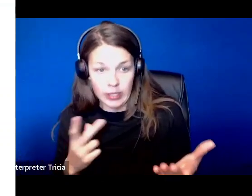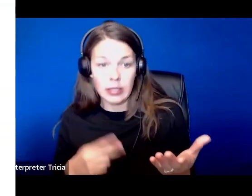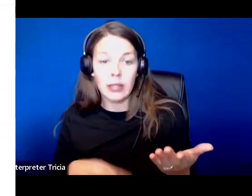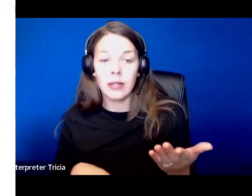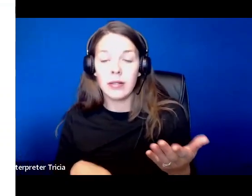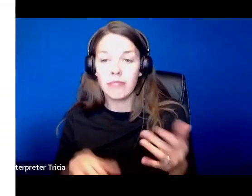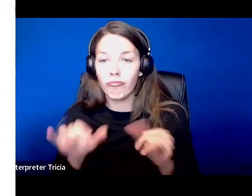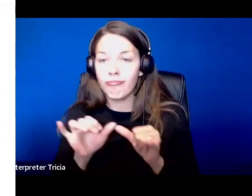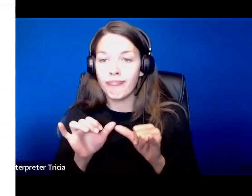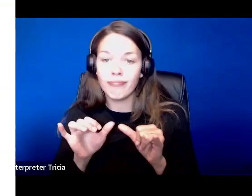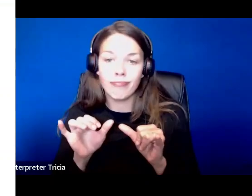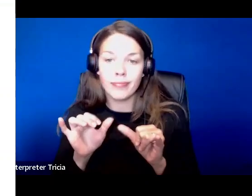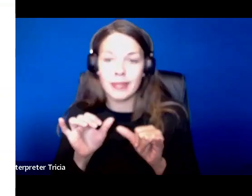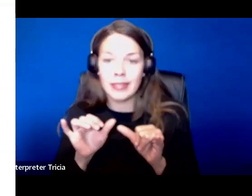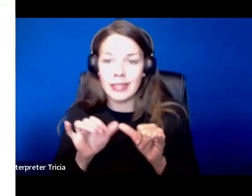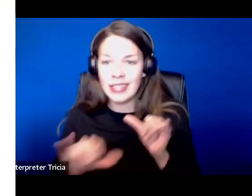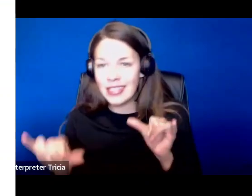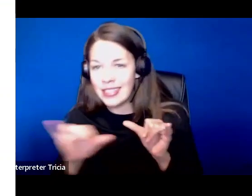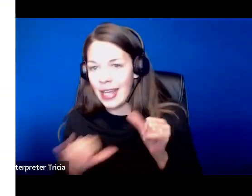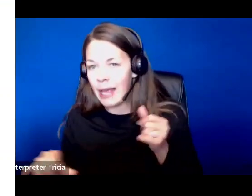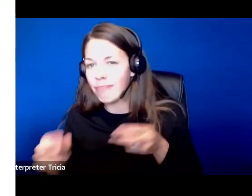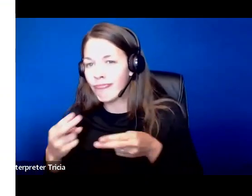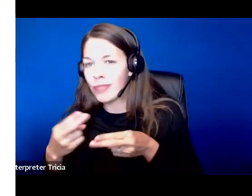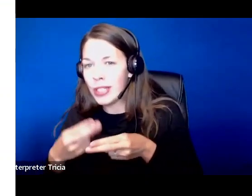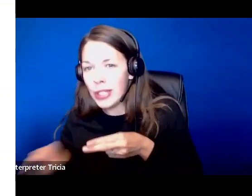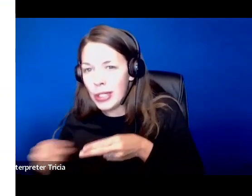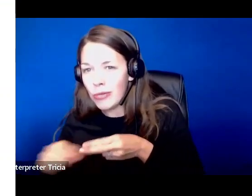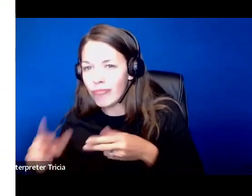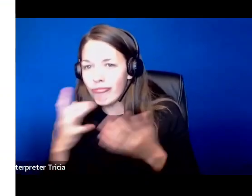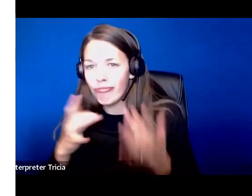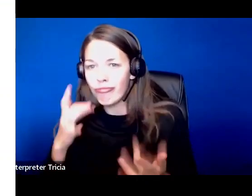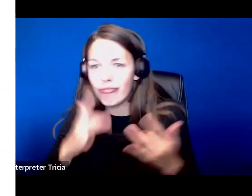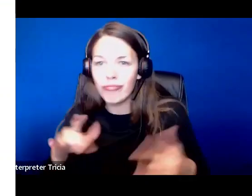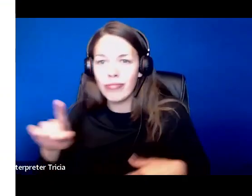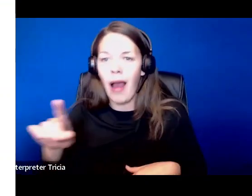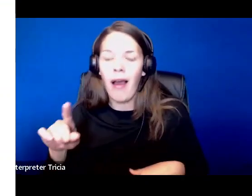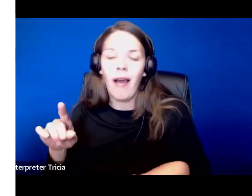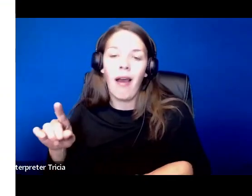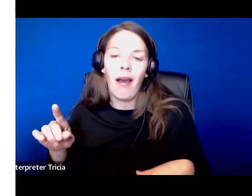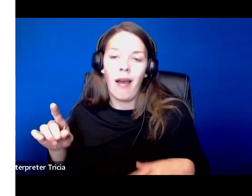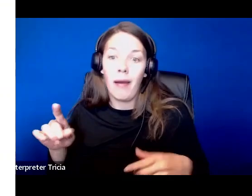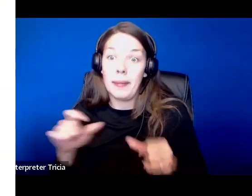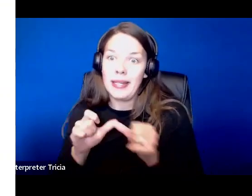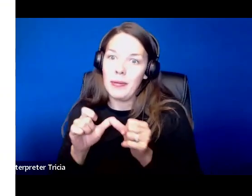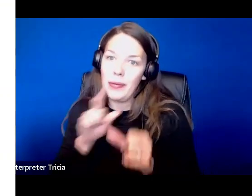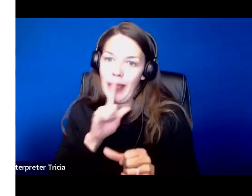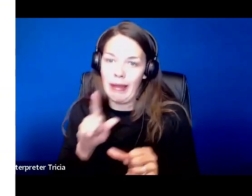the same sort of acute tightness in the labor market, but it's continuing on